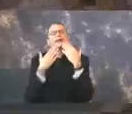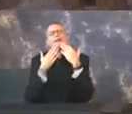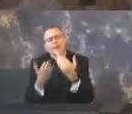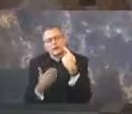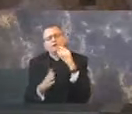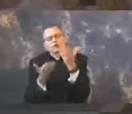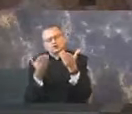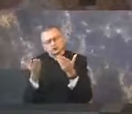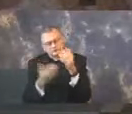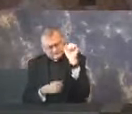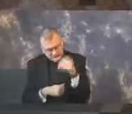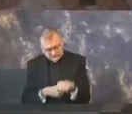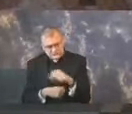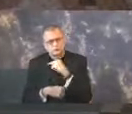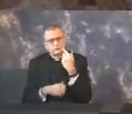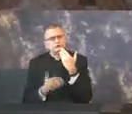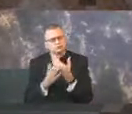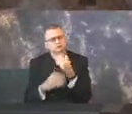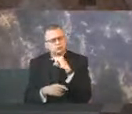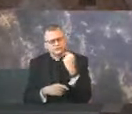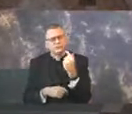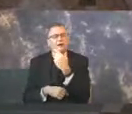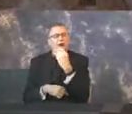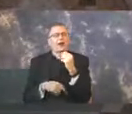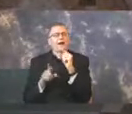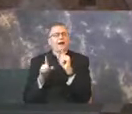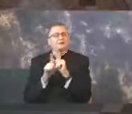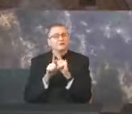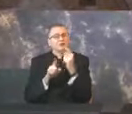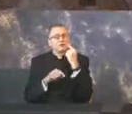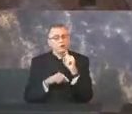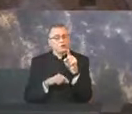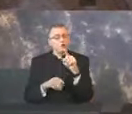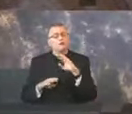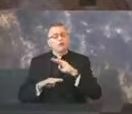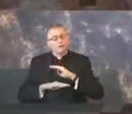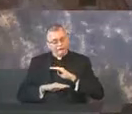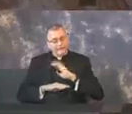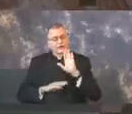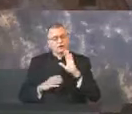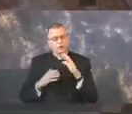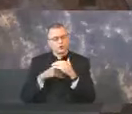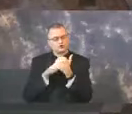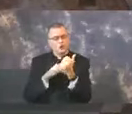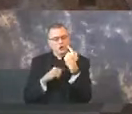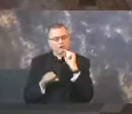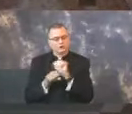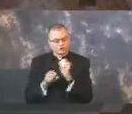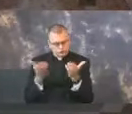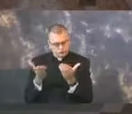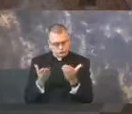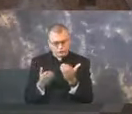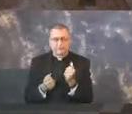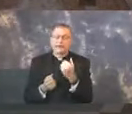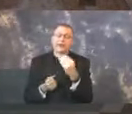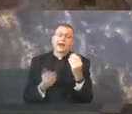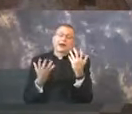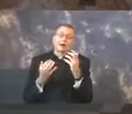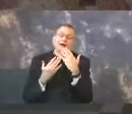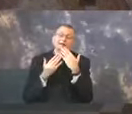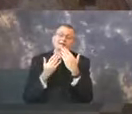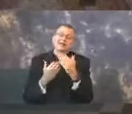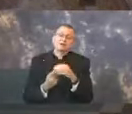service, and most especially for that fulfilling of your calling. And my special thanks go to all of you who are